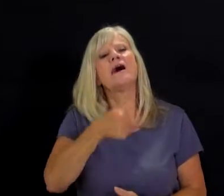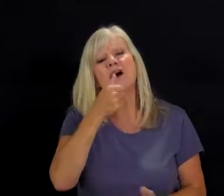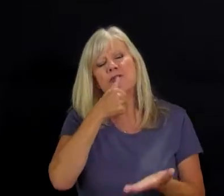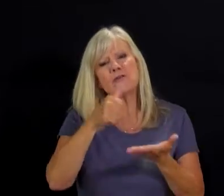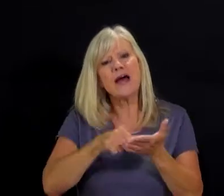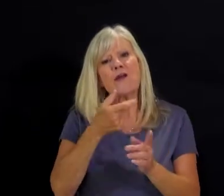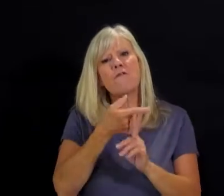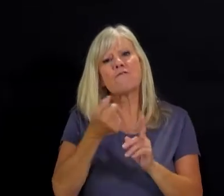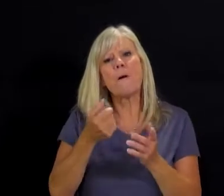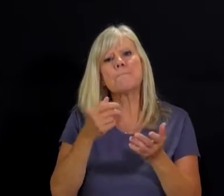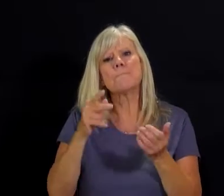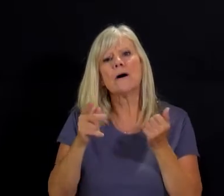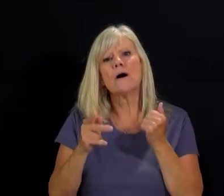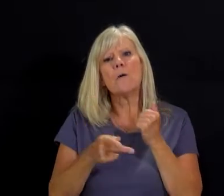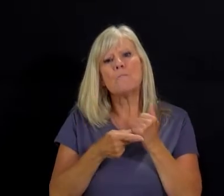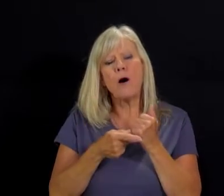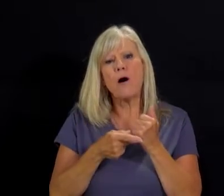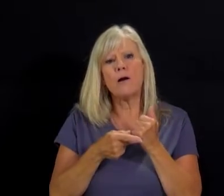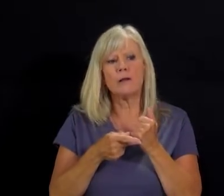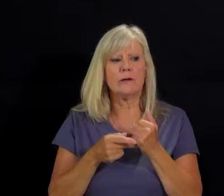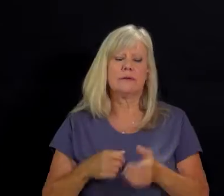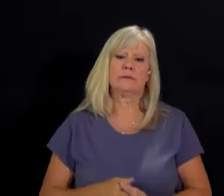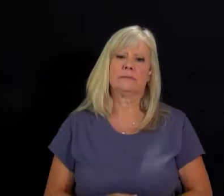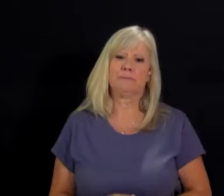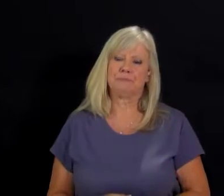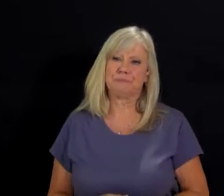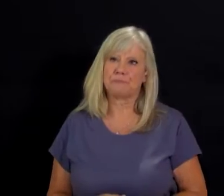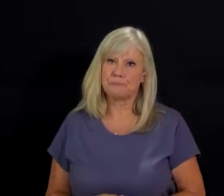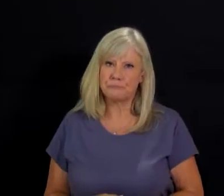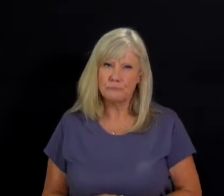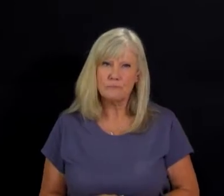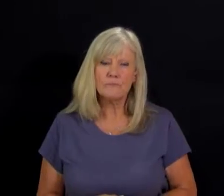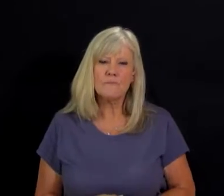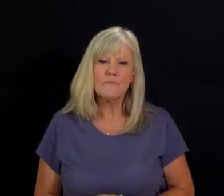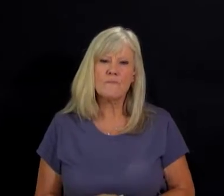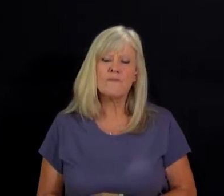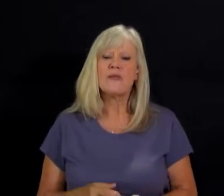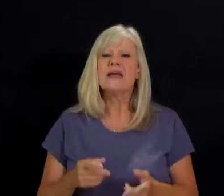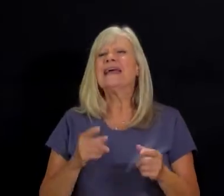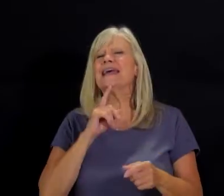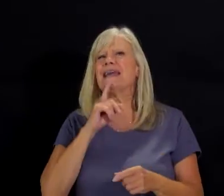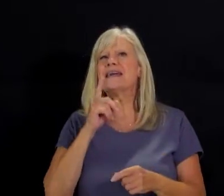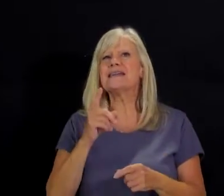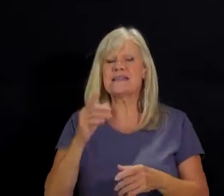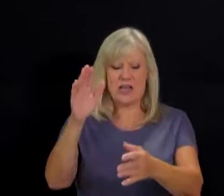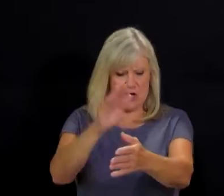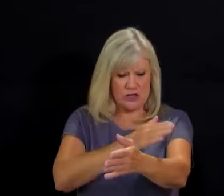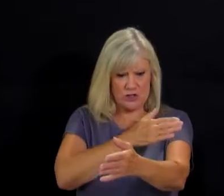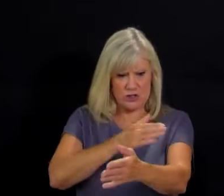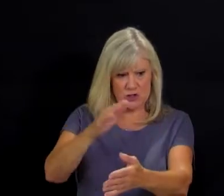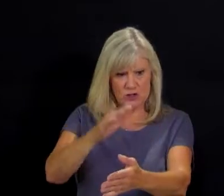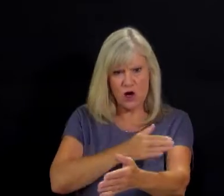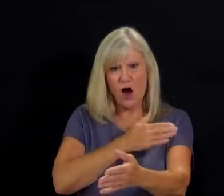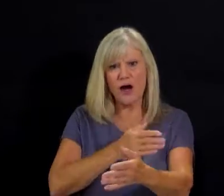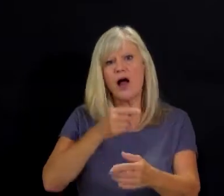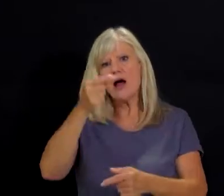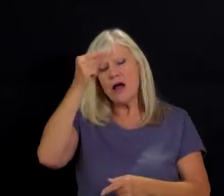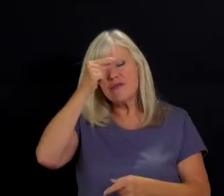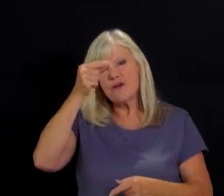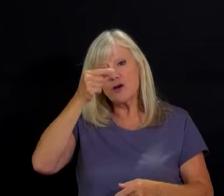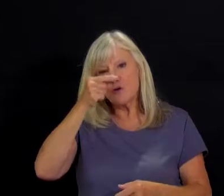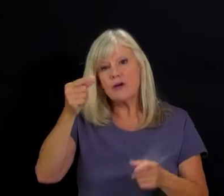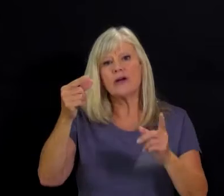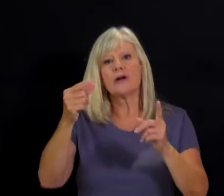in its magnificent introduction to the hymn that describes the self-emptying, or the Greek term, the